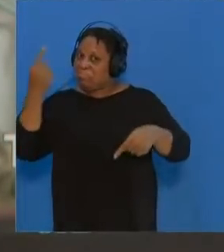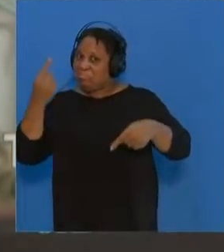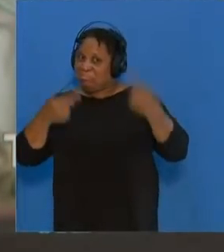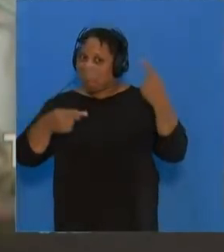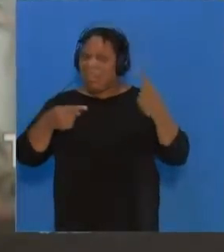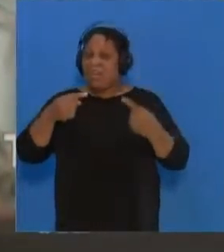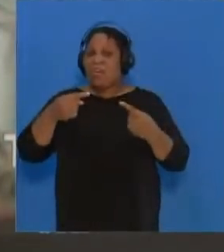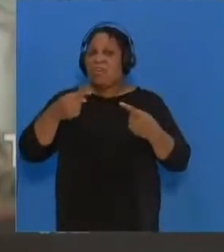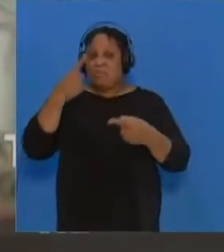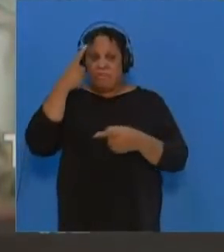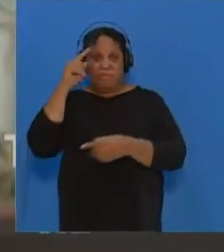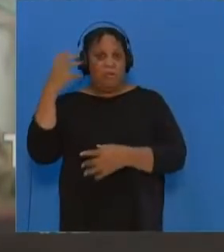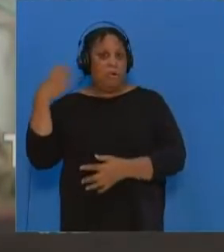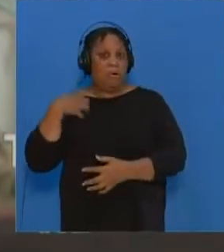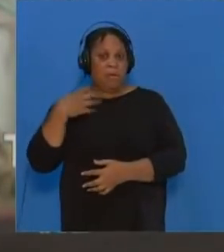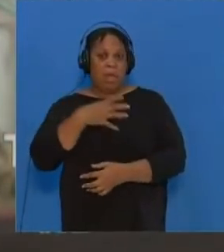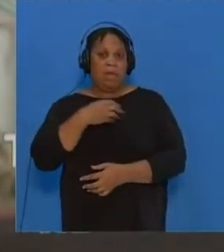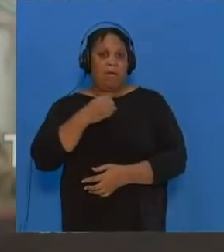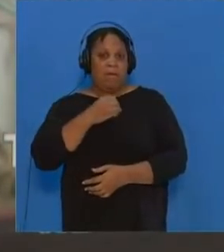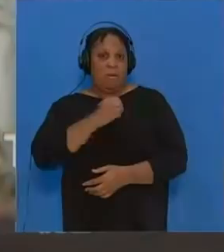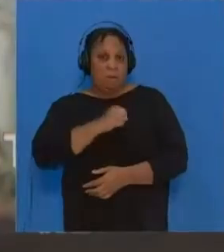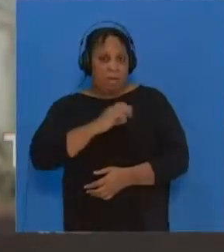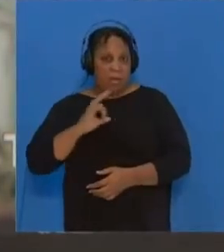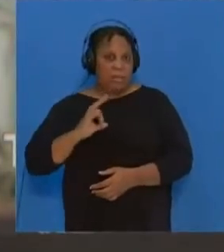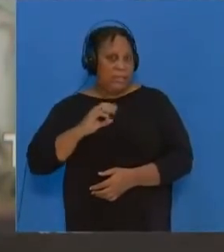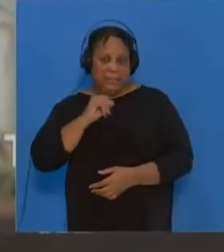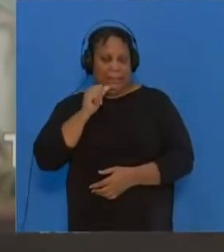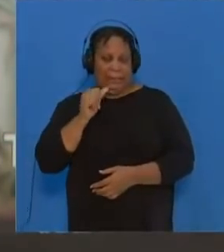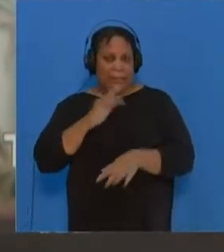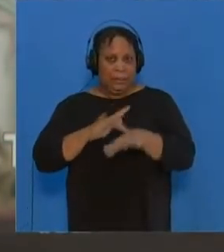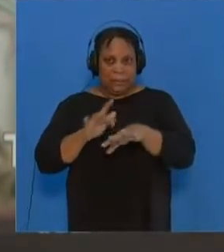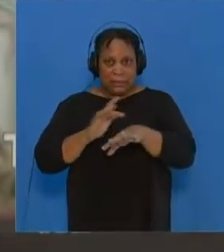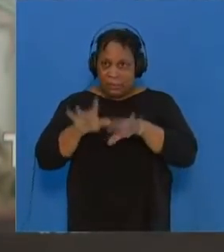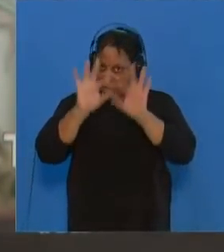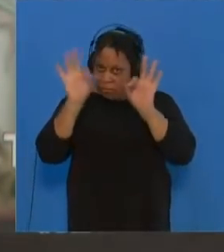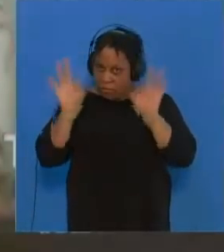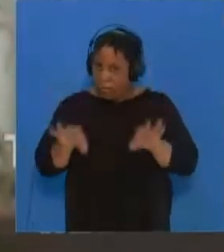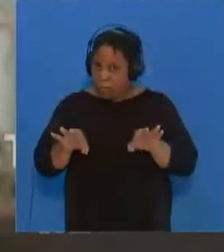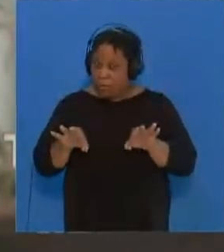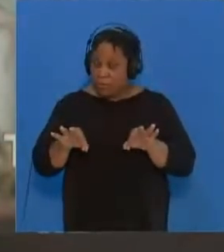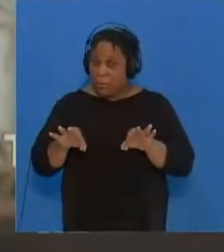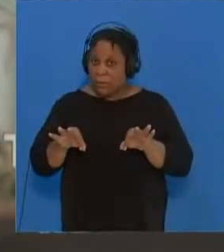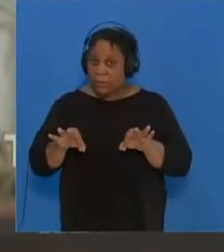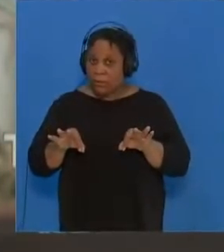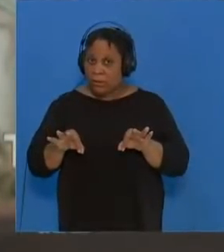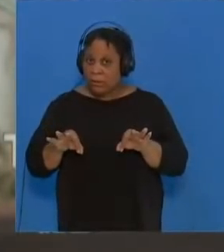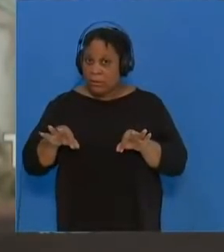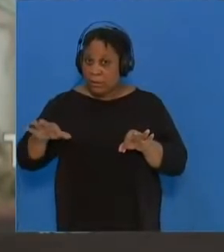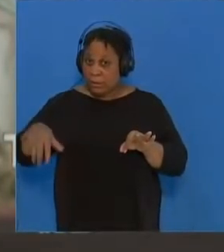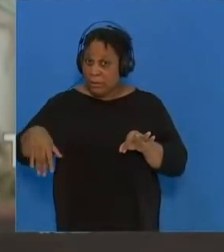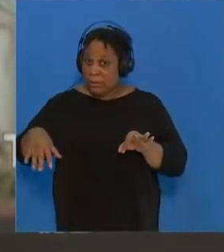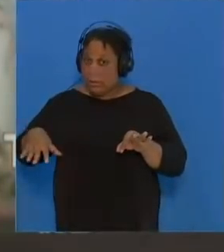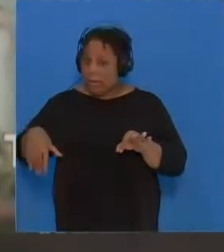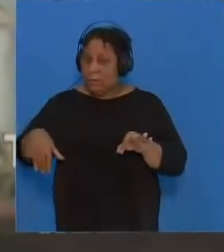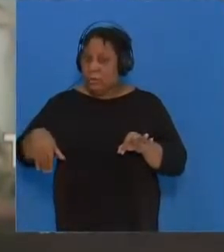employers and employees. The forms are not available yet. Will they be available when the suspension